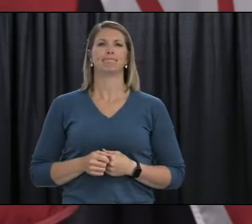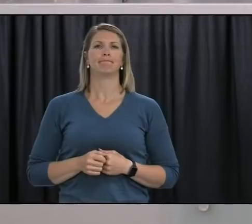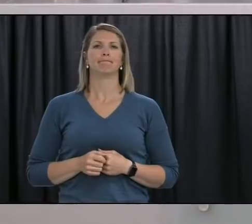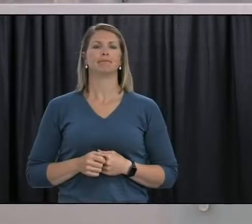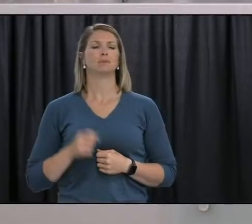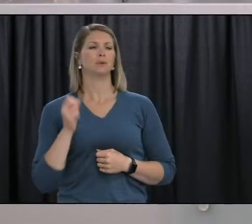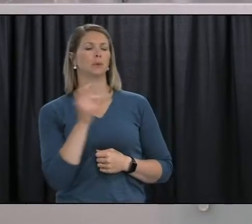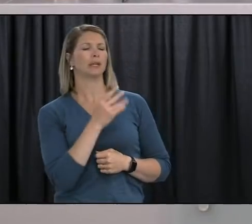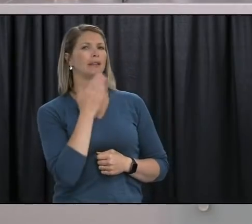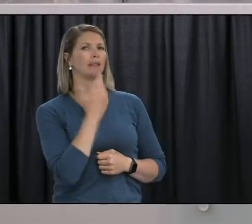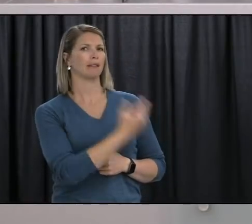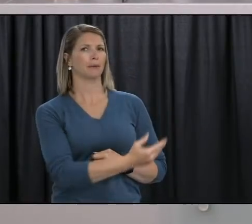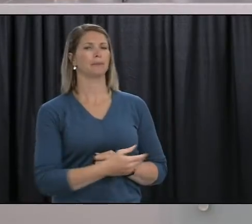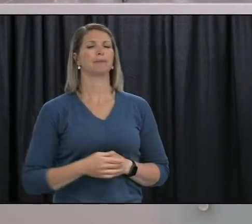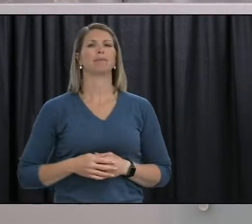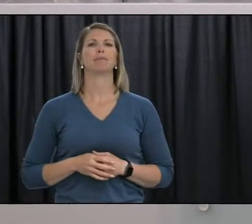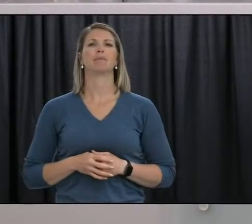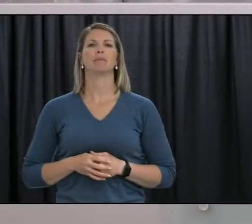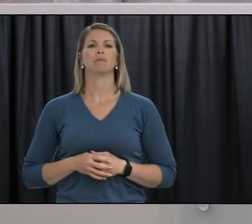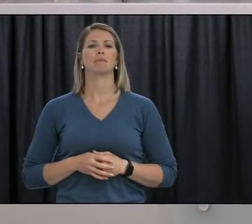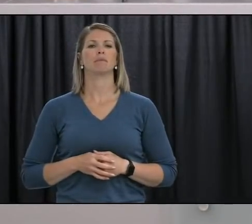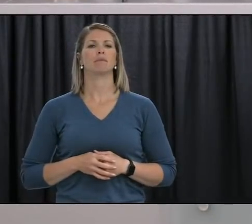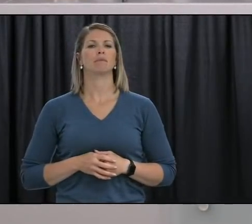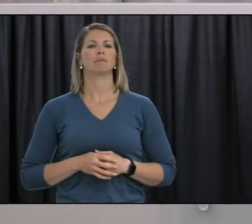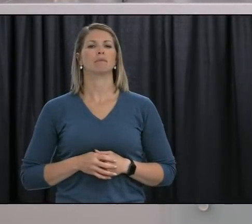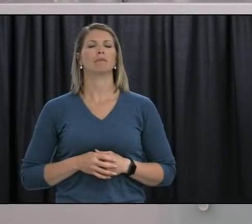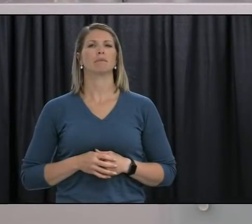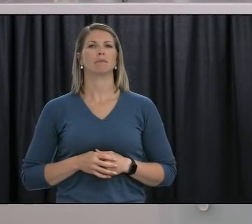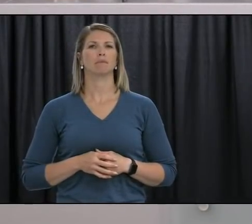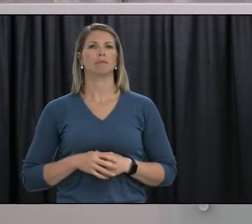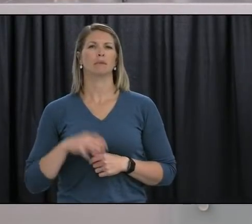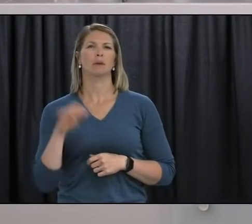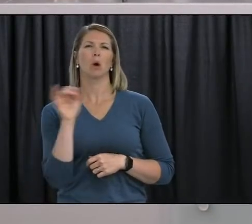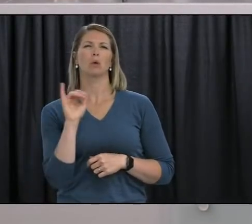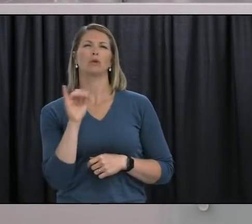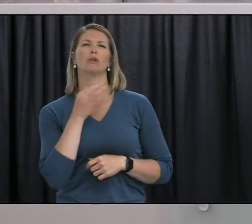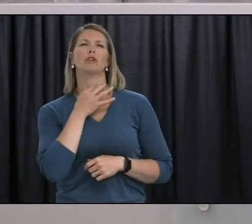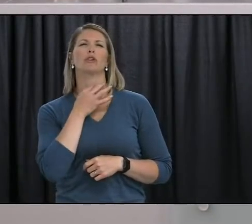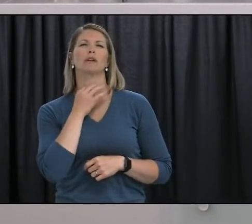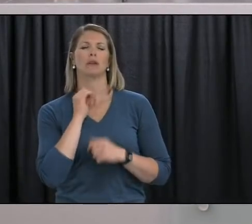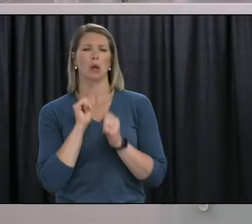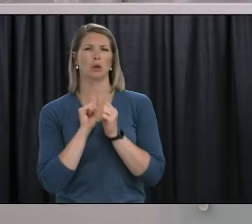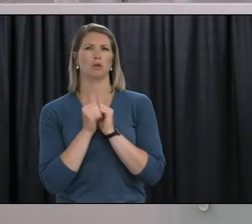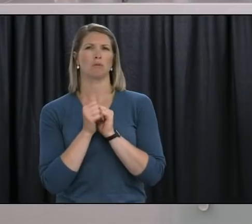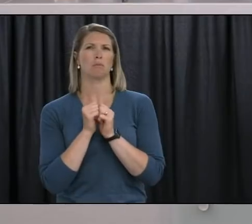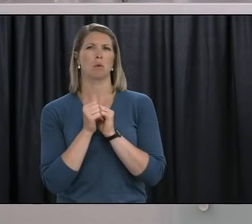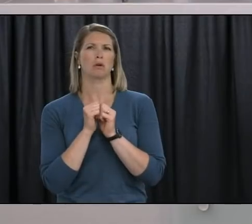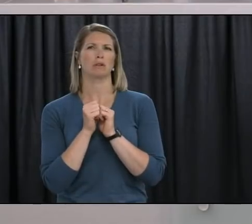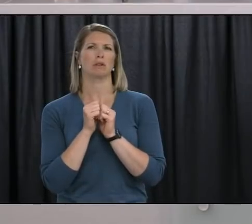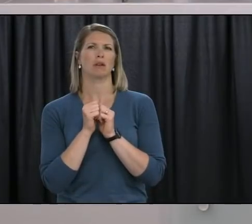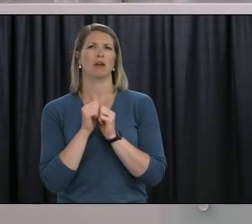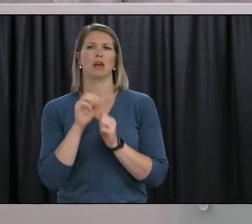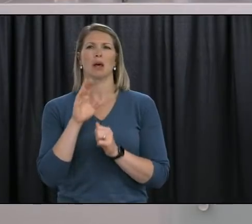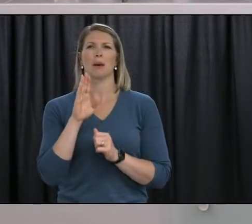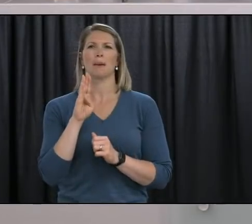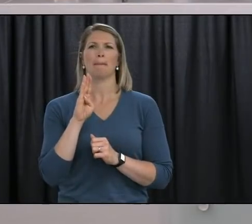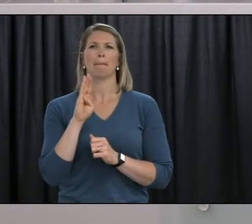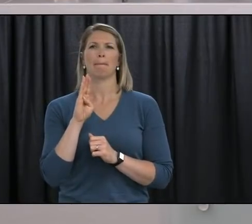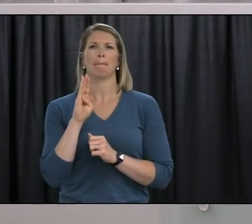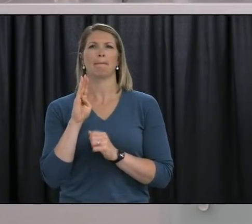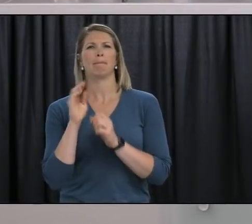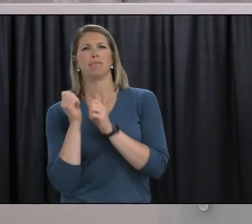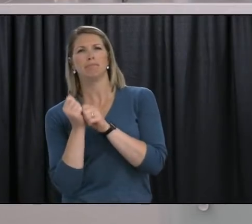Okay, thank you. I also wanted to ask about sports groups, including